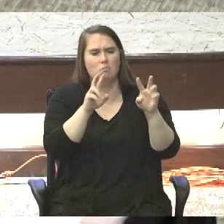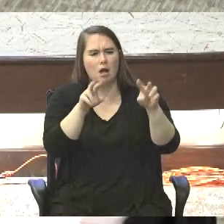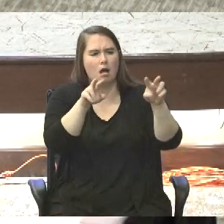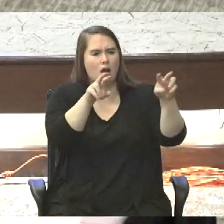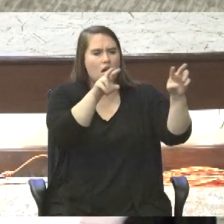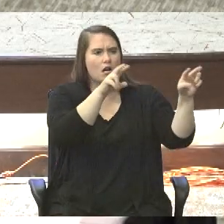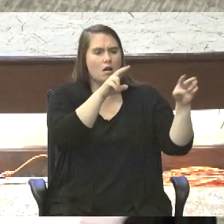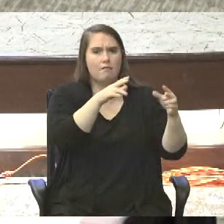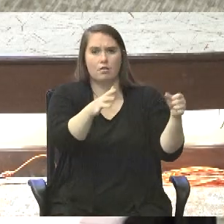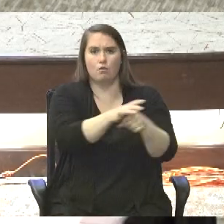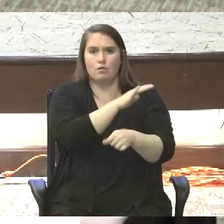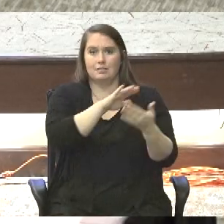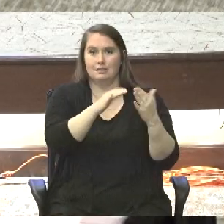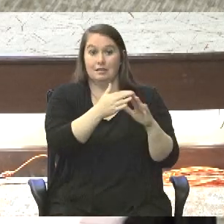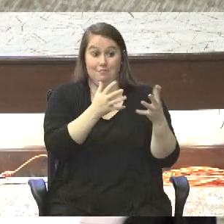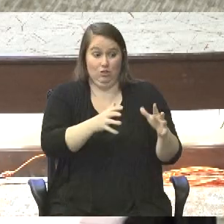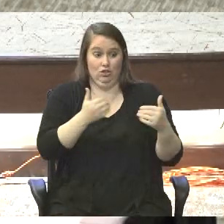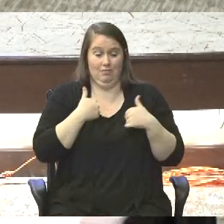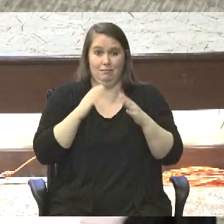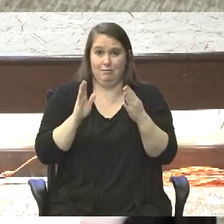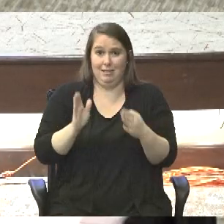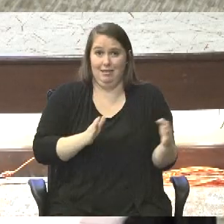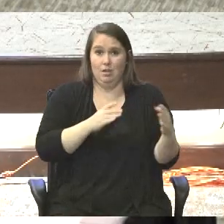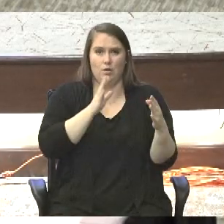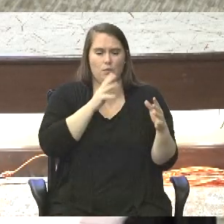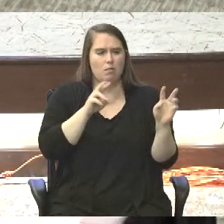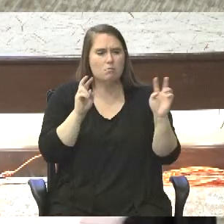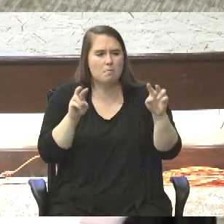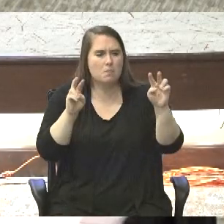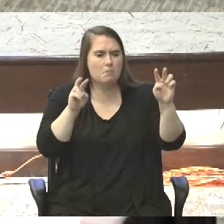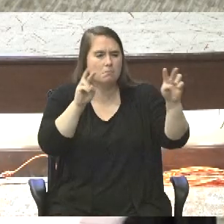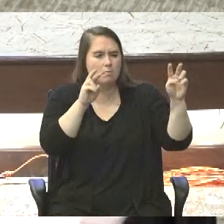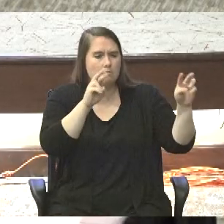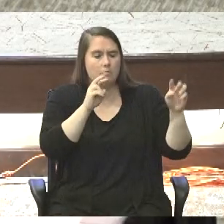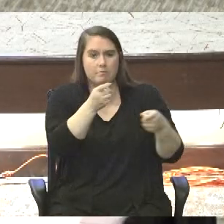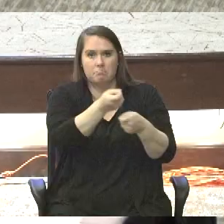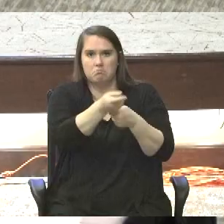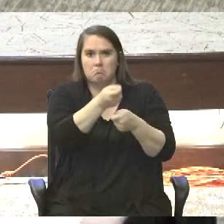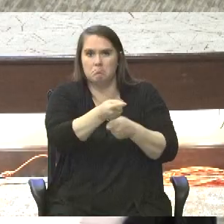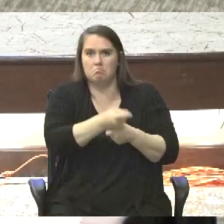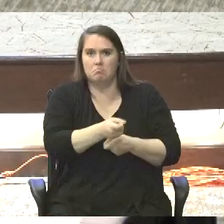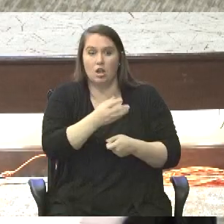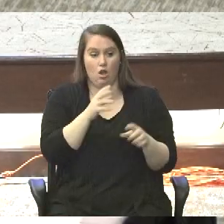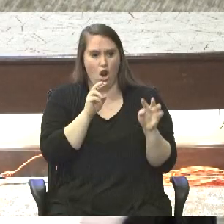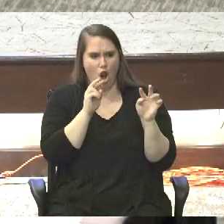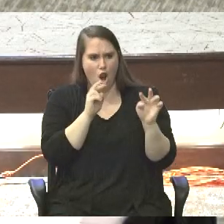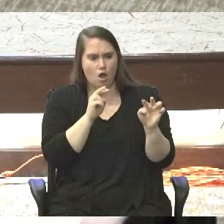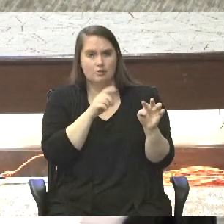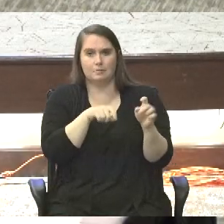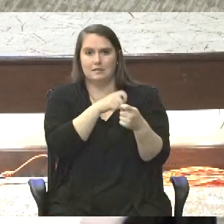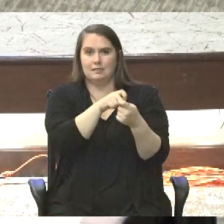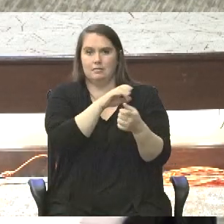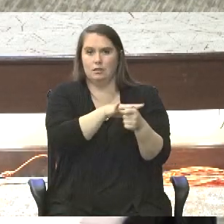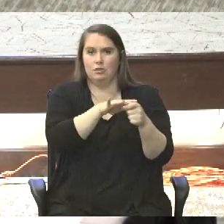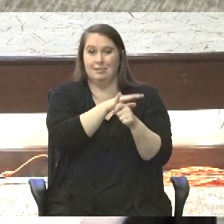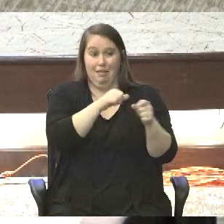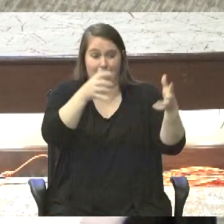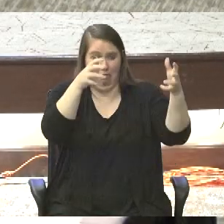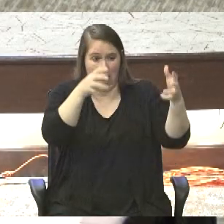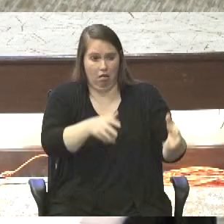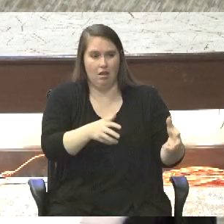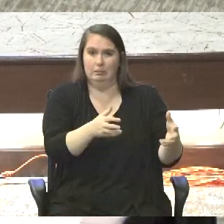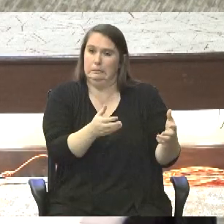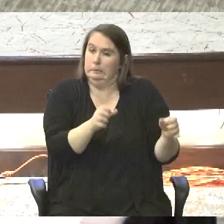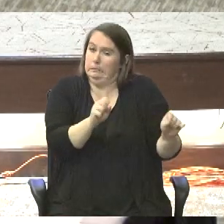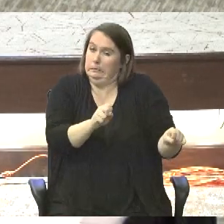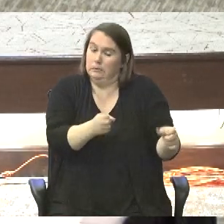city and create a process where every year we will survey the city, look for those areas that the urban interface is going to be the most threat. Also, part of that